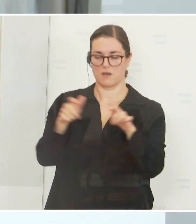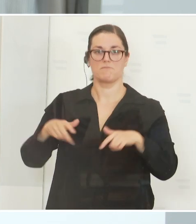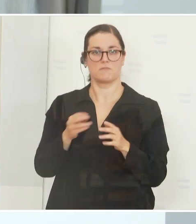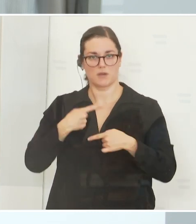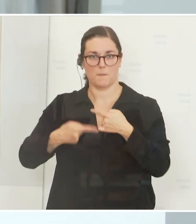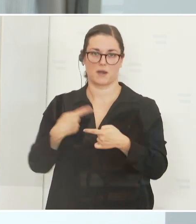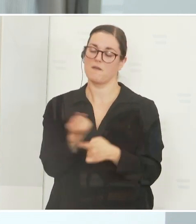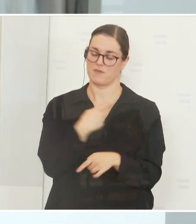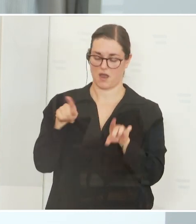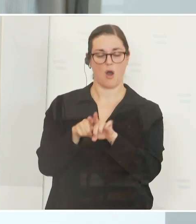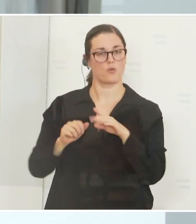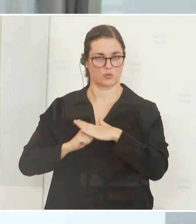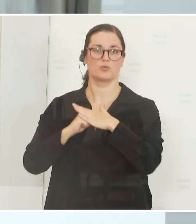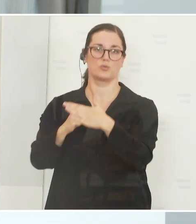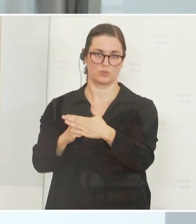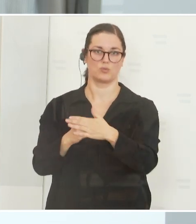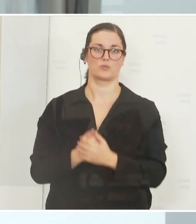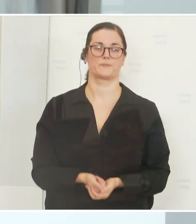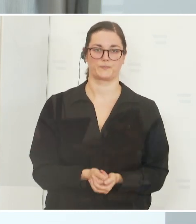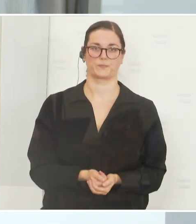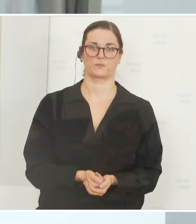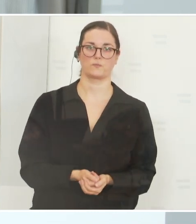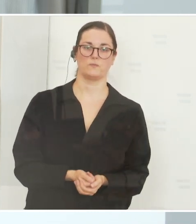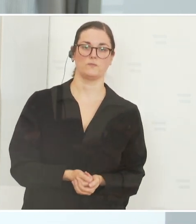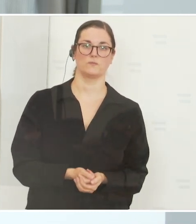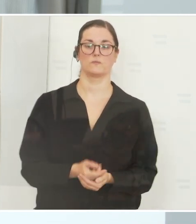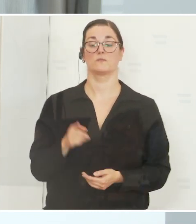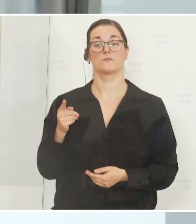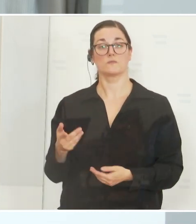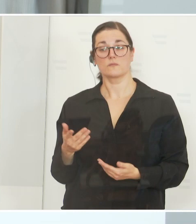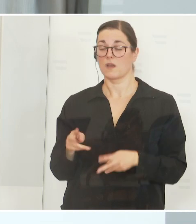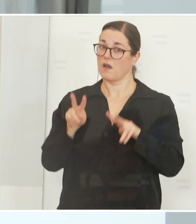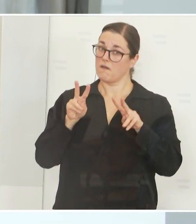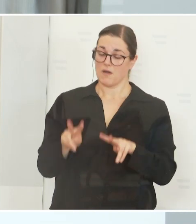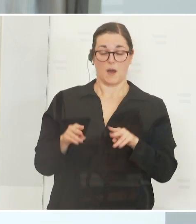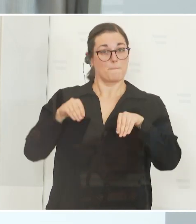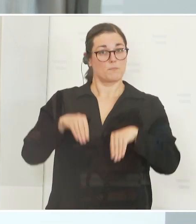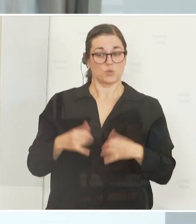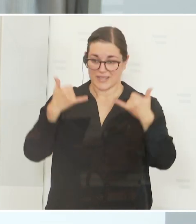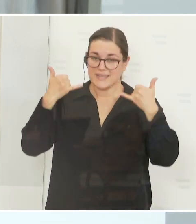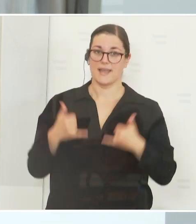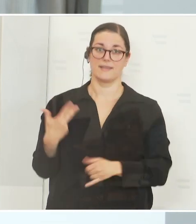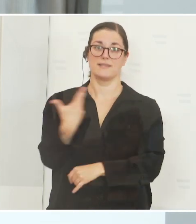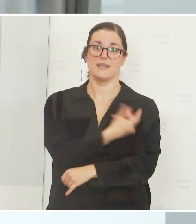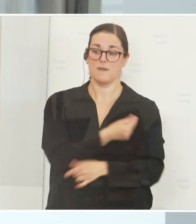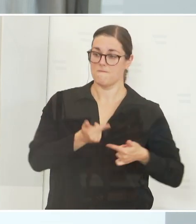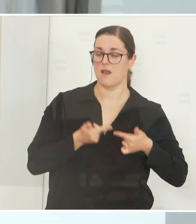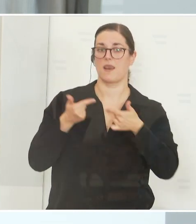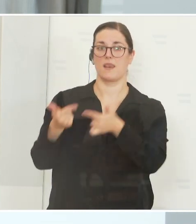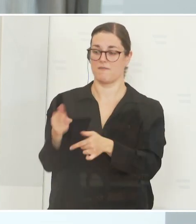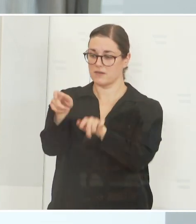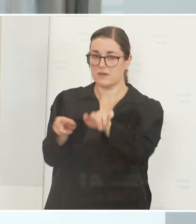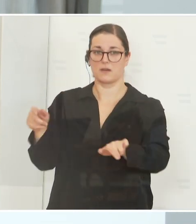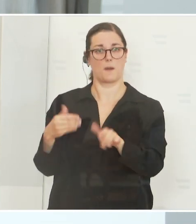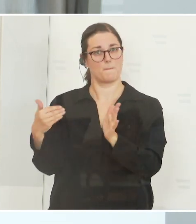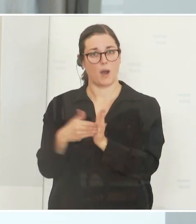by also the people of Belarus. And it is indeed crucial to deliver now the vaccines to the people who need them so